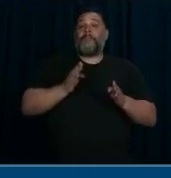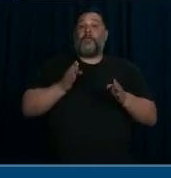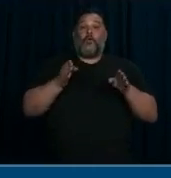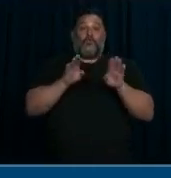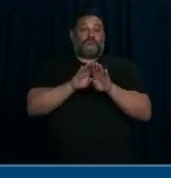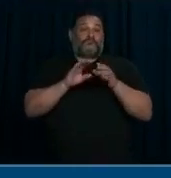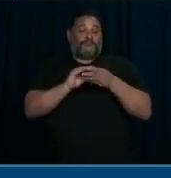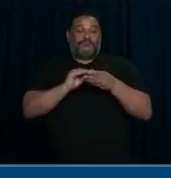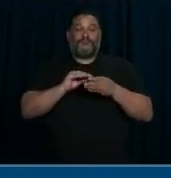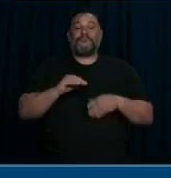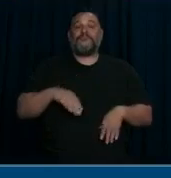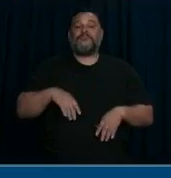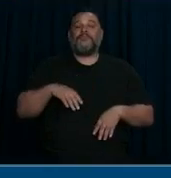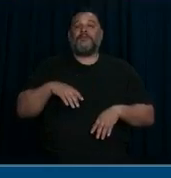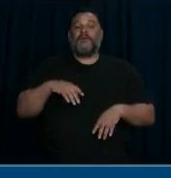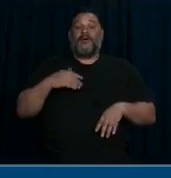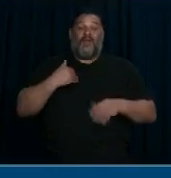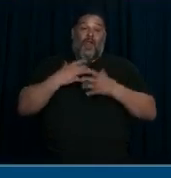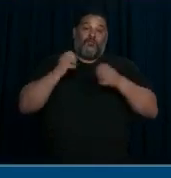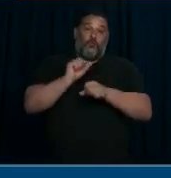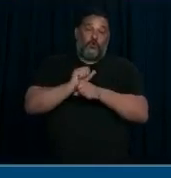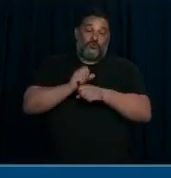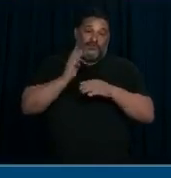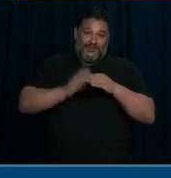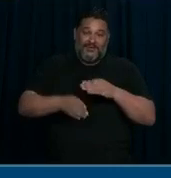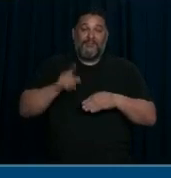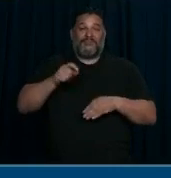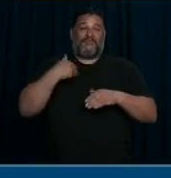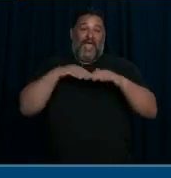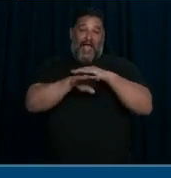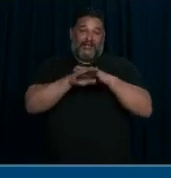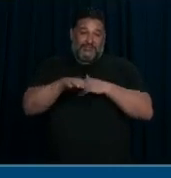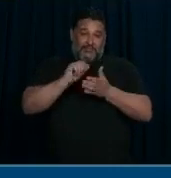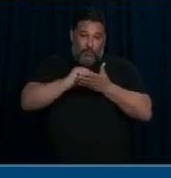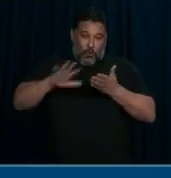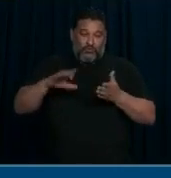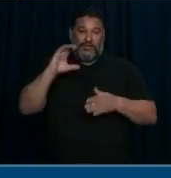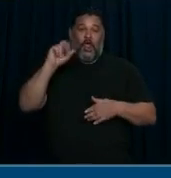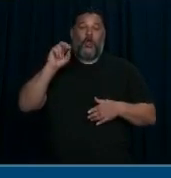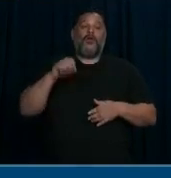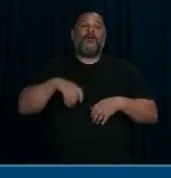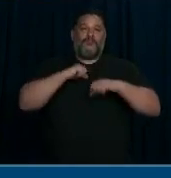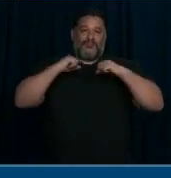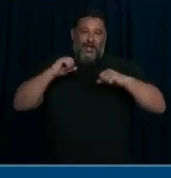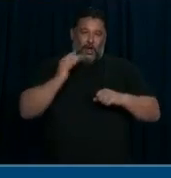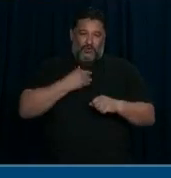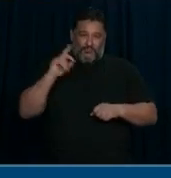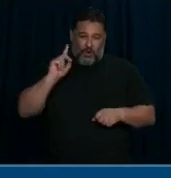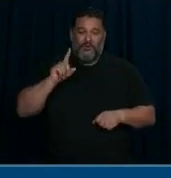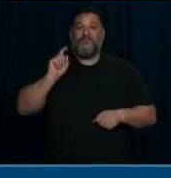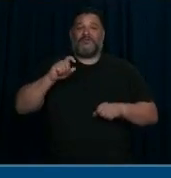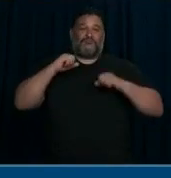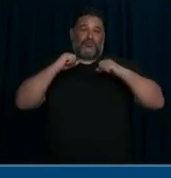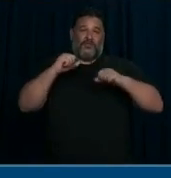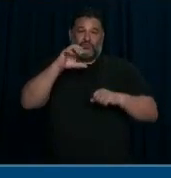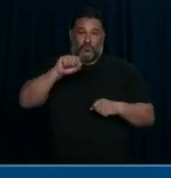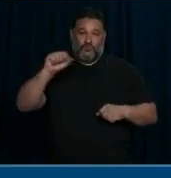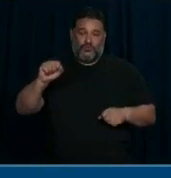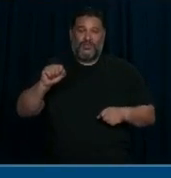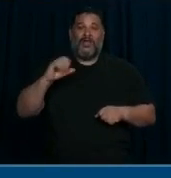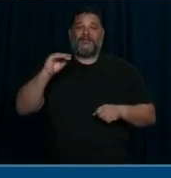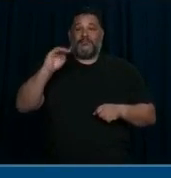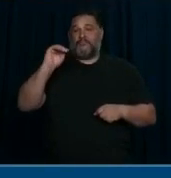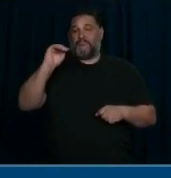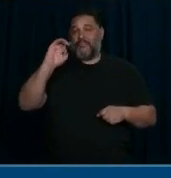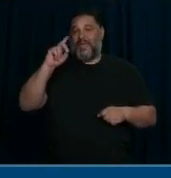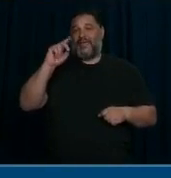work to get done. We have to have access to abortion care. We need to protect our democracy. We have got to protect Social Security and